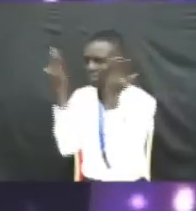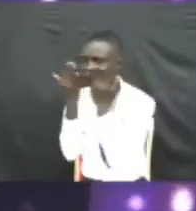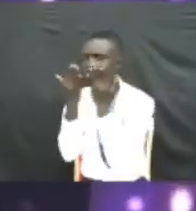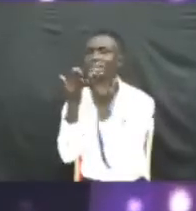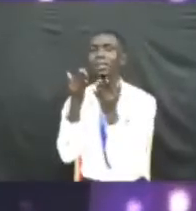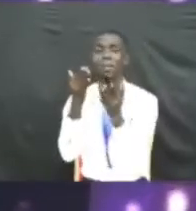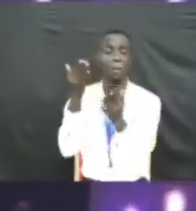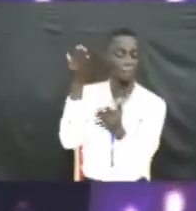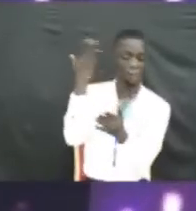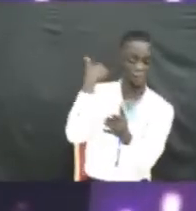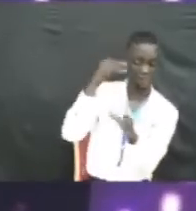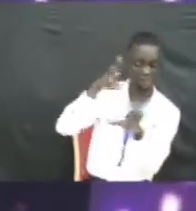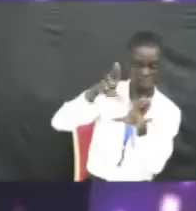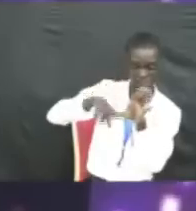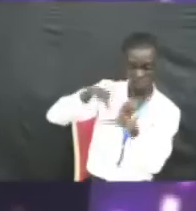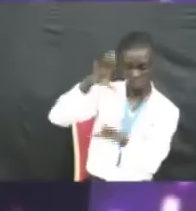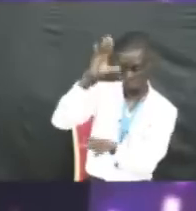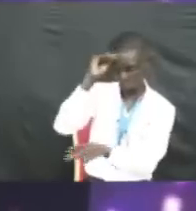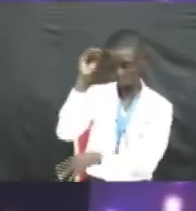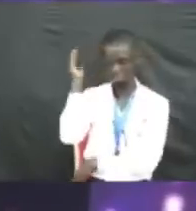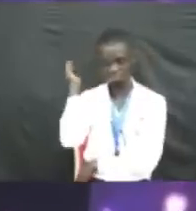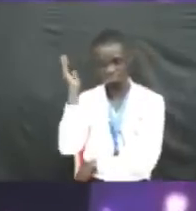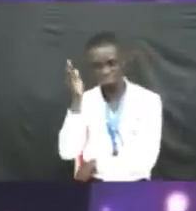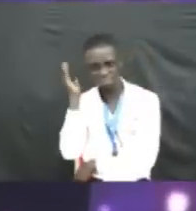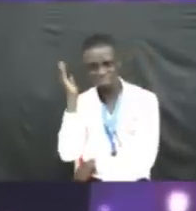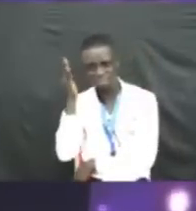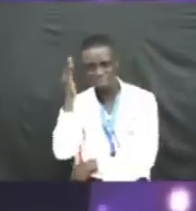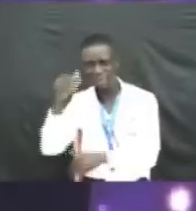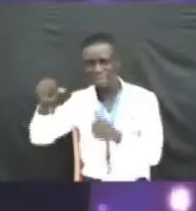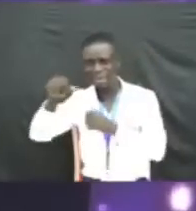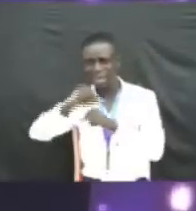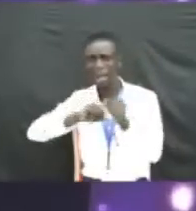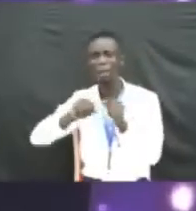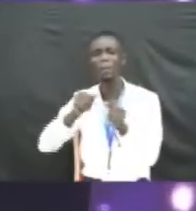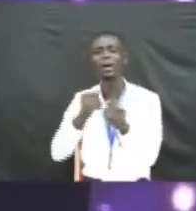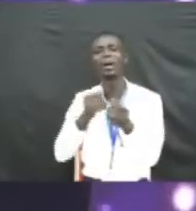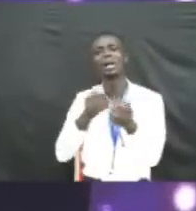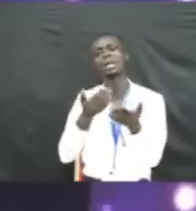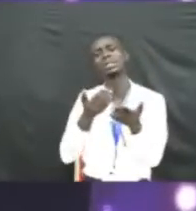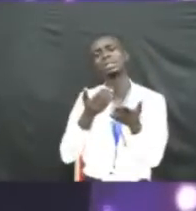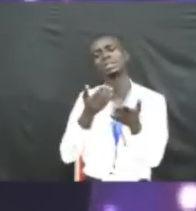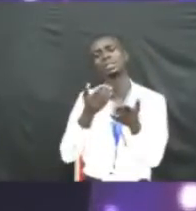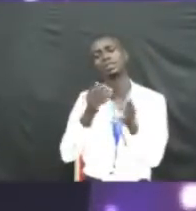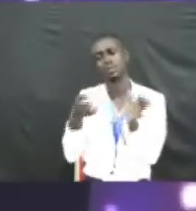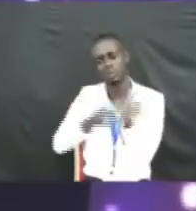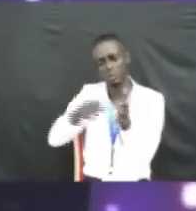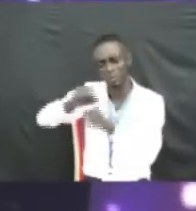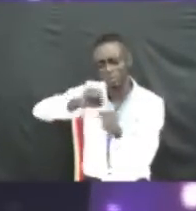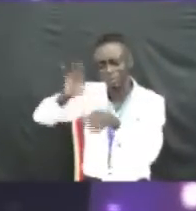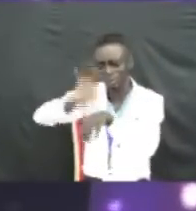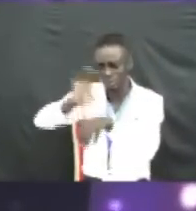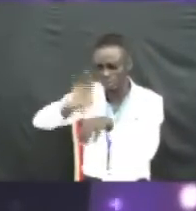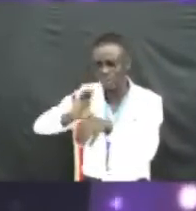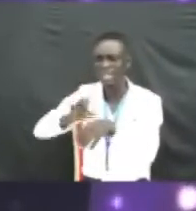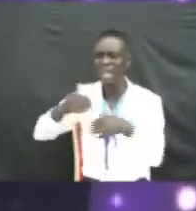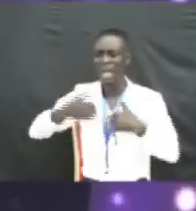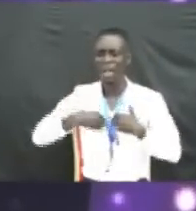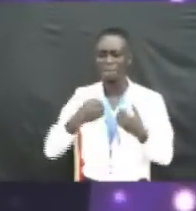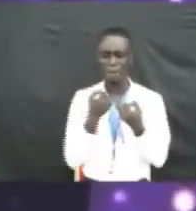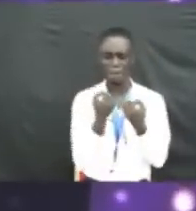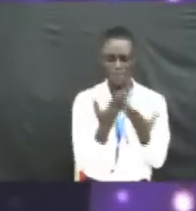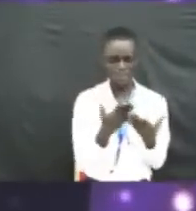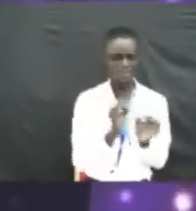Eric Yamich apostle chairman presented the state of the church report, there was a lot of light in that